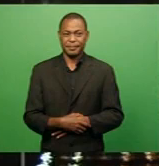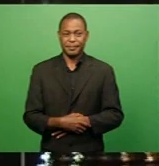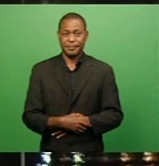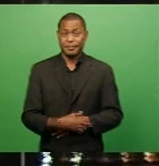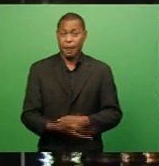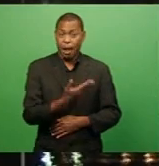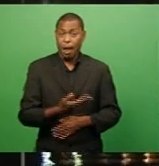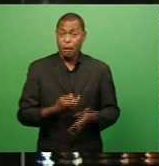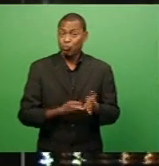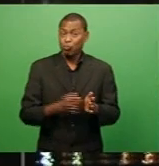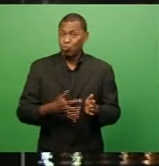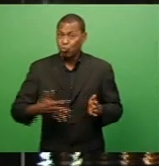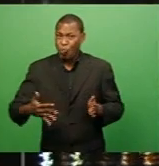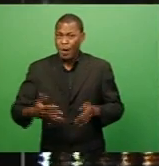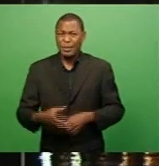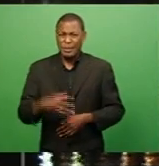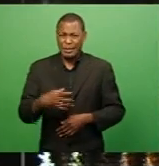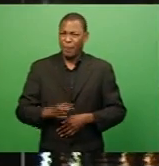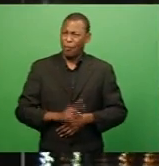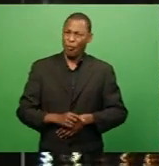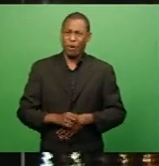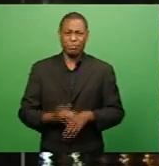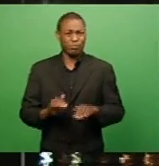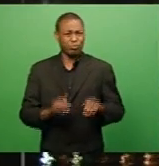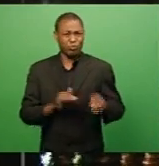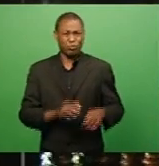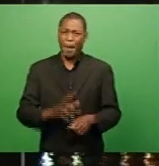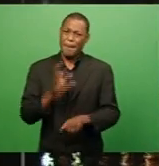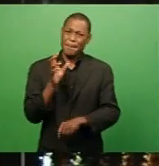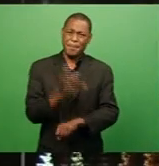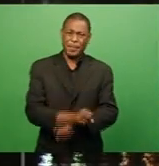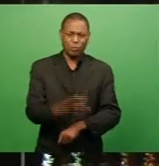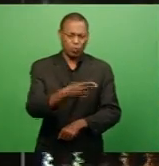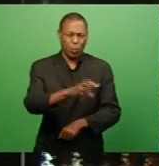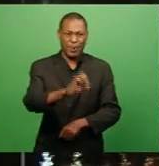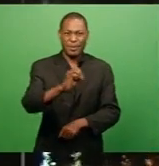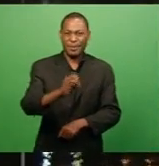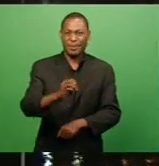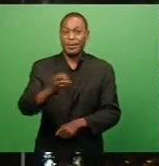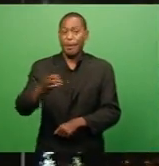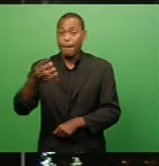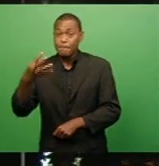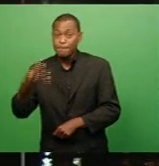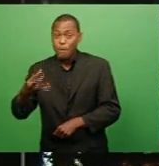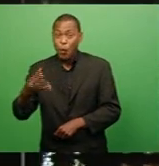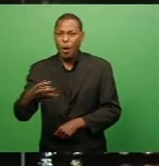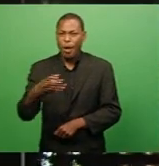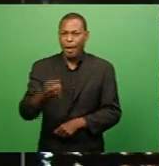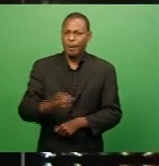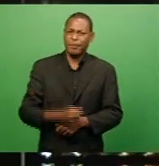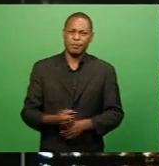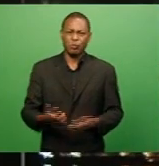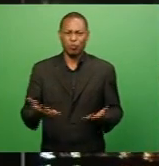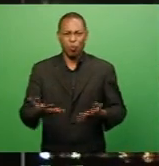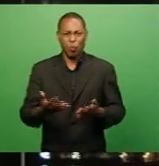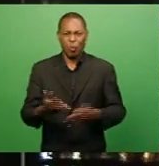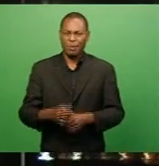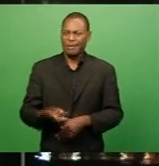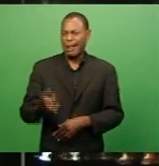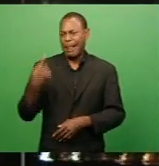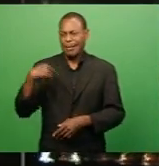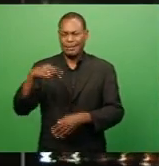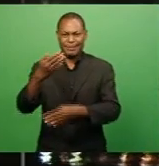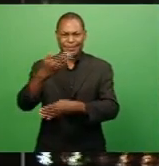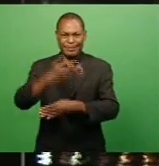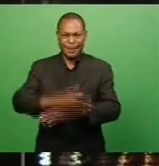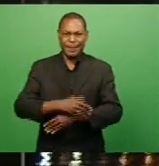produced a stirring defence performance to beat the Titans 24 at Netstrata Jubilee Stadium last night. This